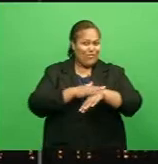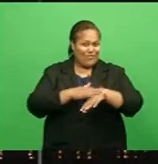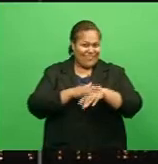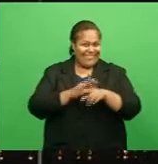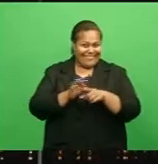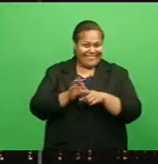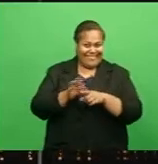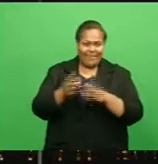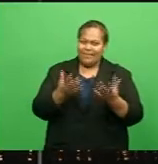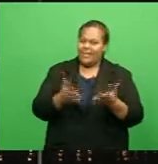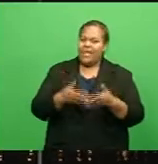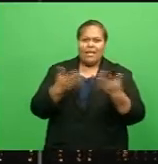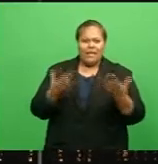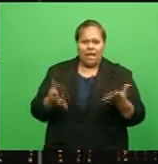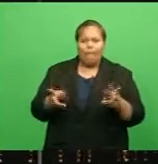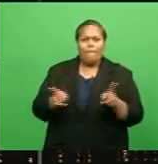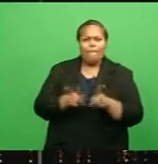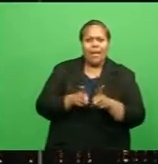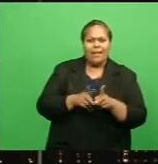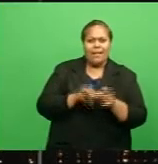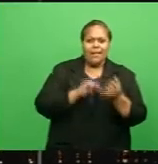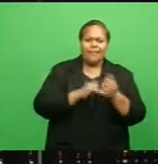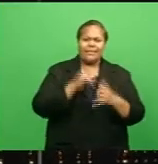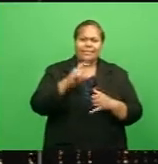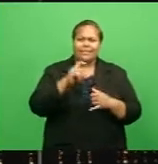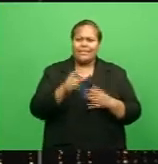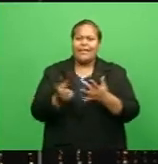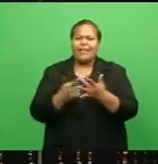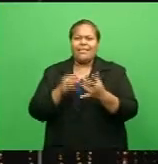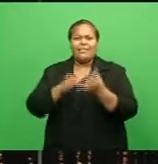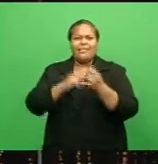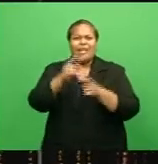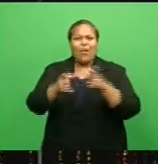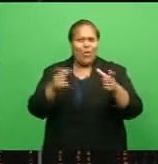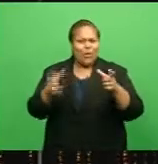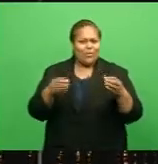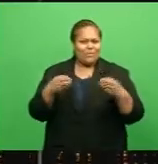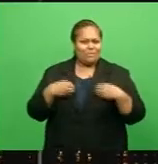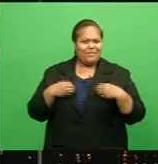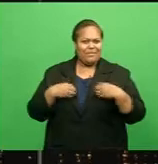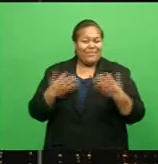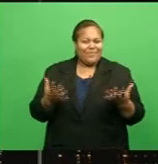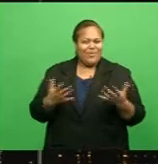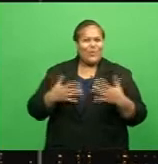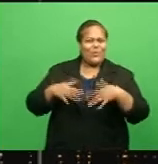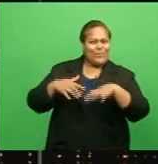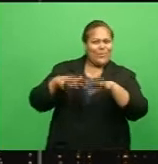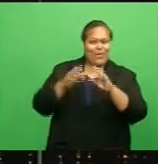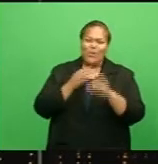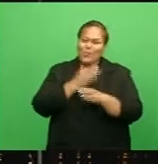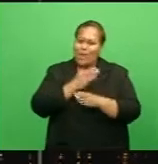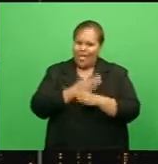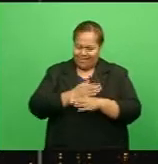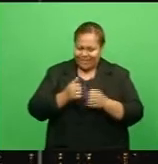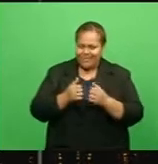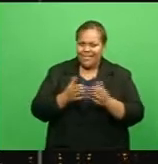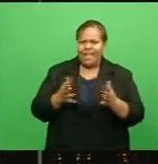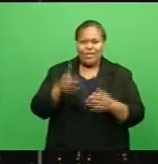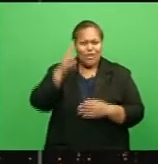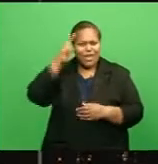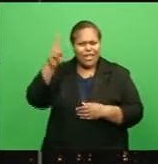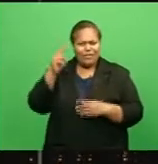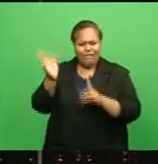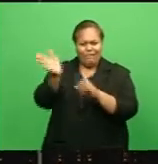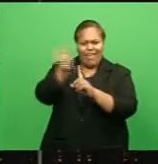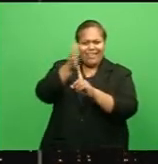with other stakeholders to boost the spirit of Fijians and business houses. Albanese Wangarandova reports national flags have been placed around